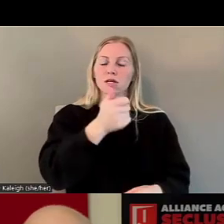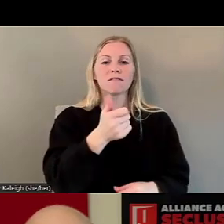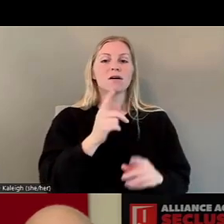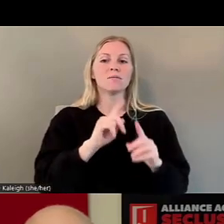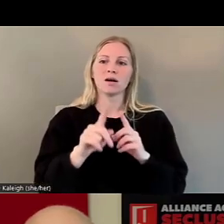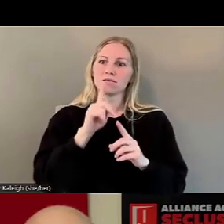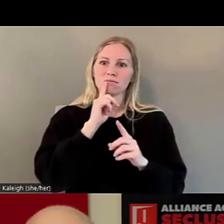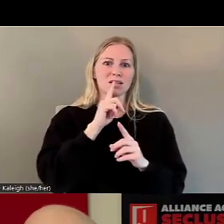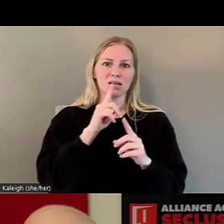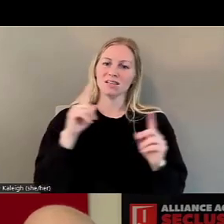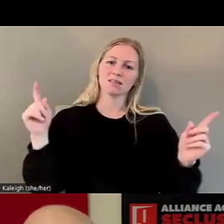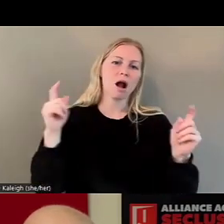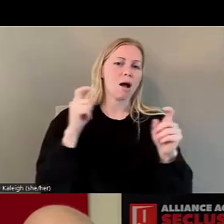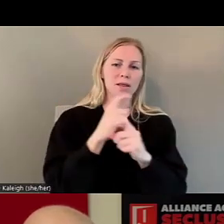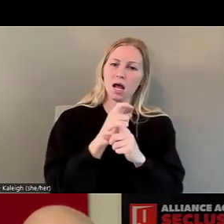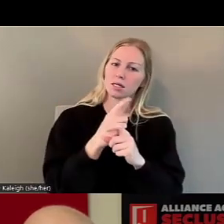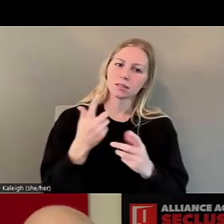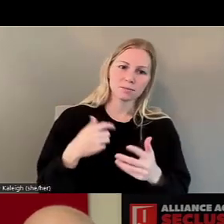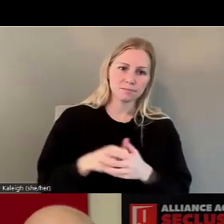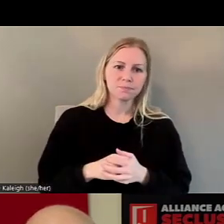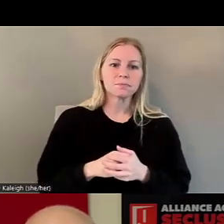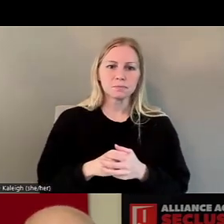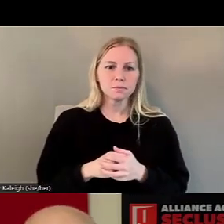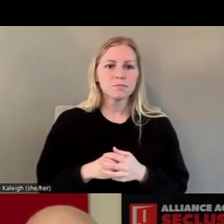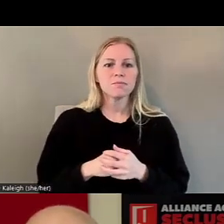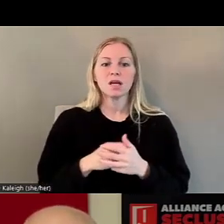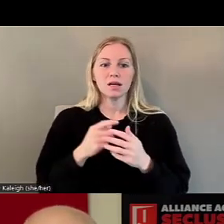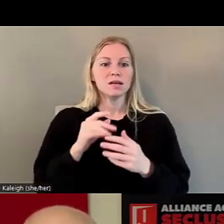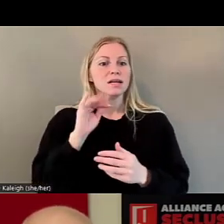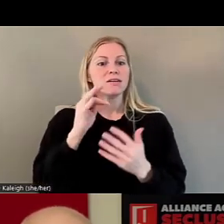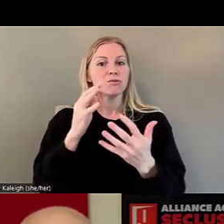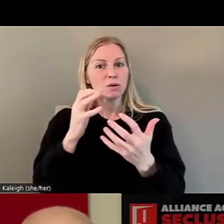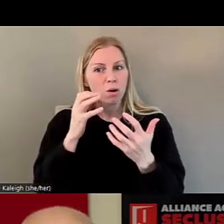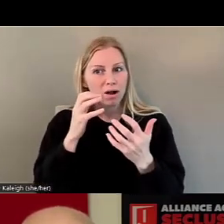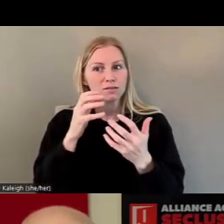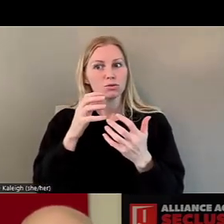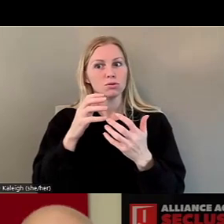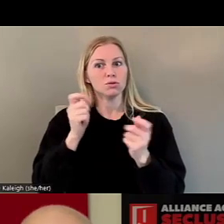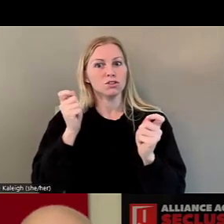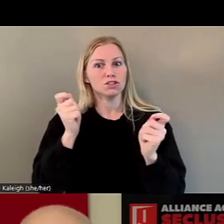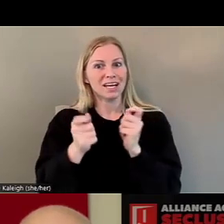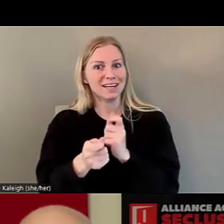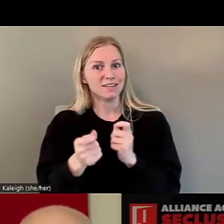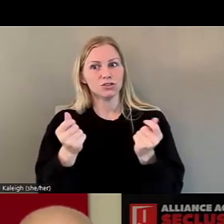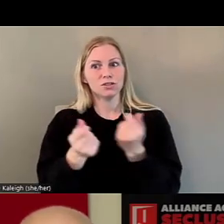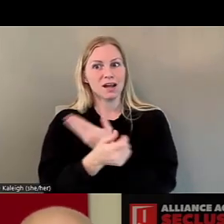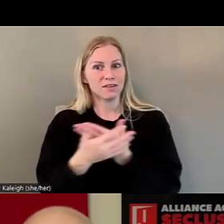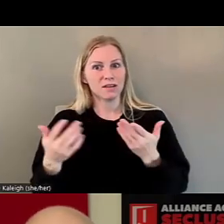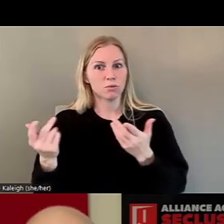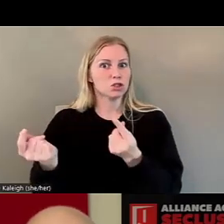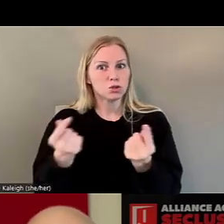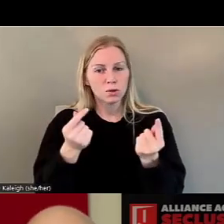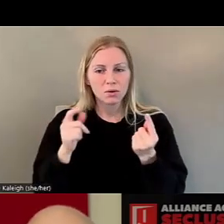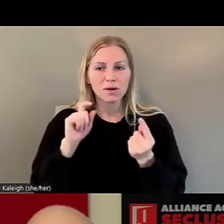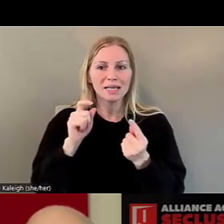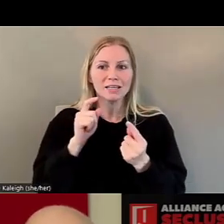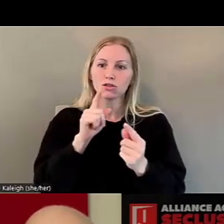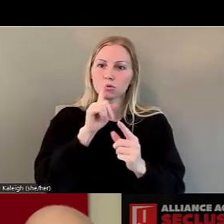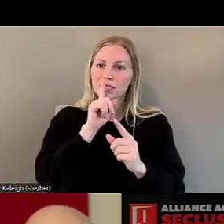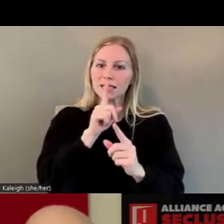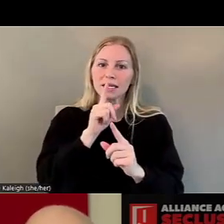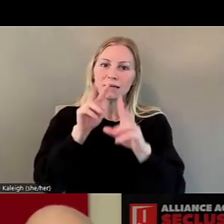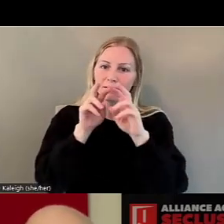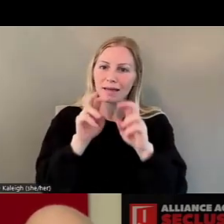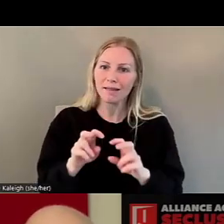that. We really need to go upstream if we're going to change what we're doing. And that's one of the beautiful things about today is that you're going to be